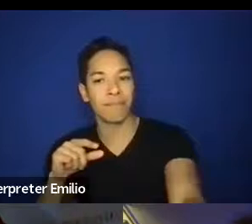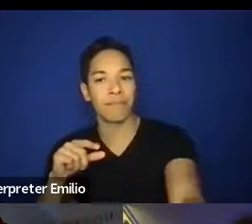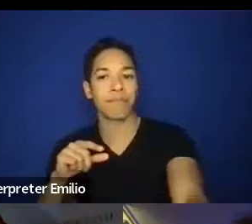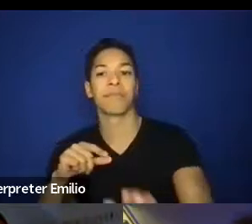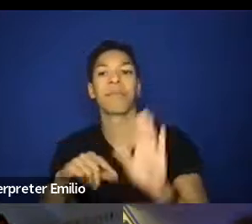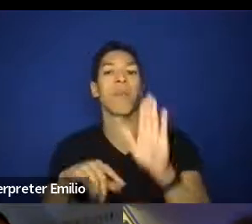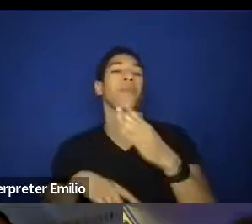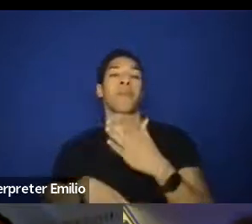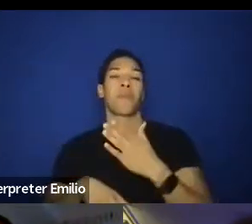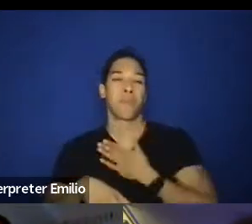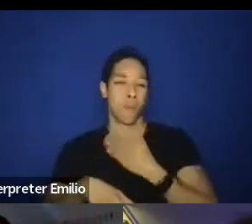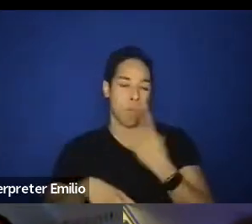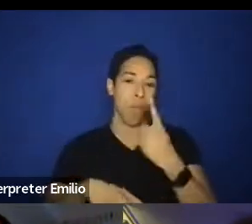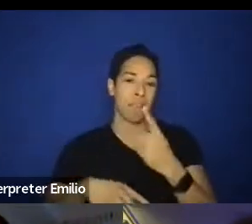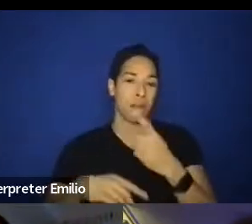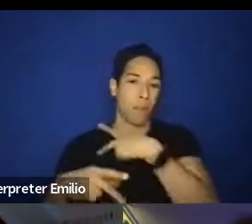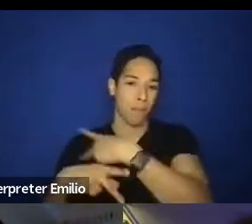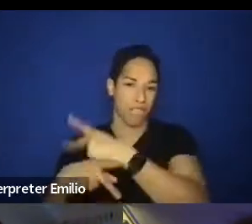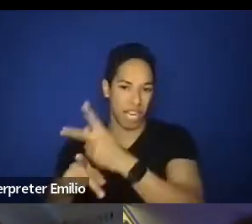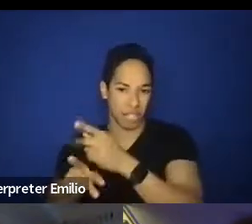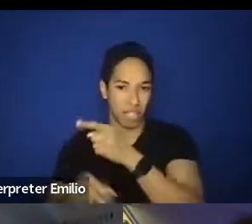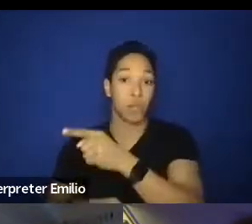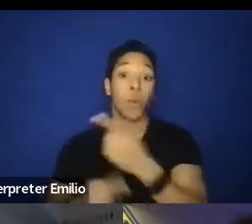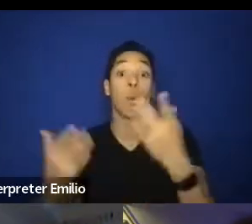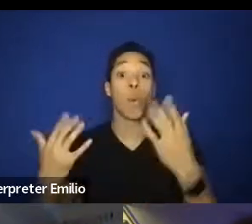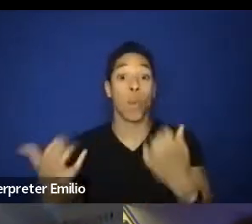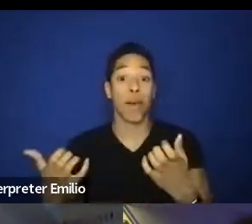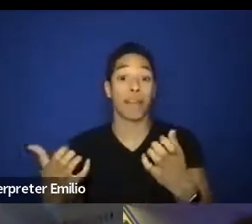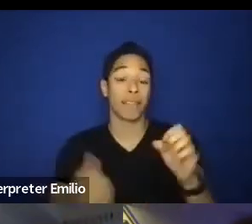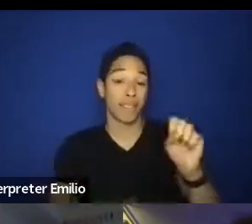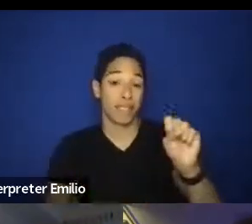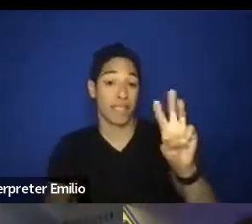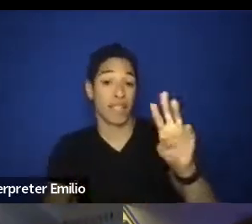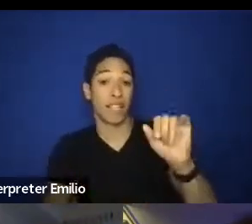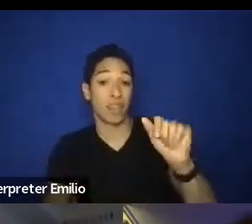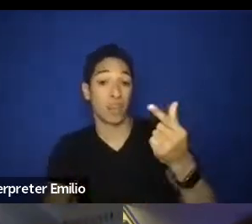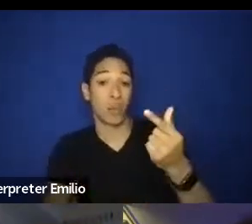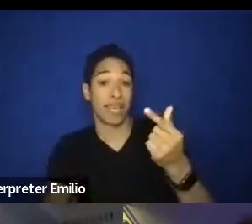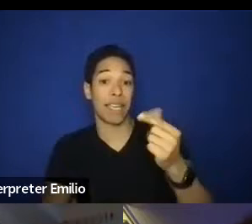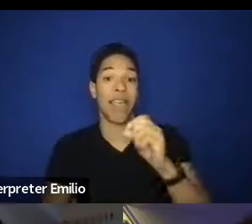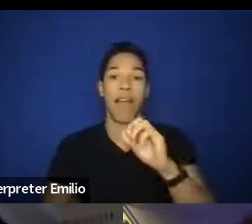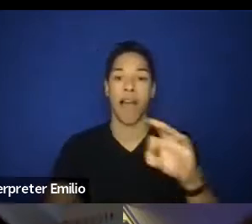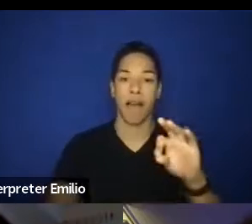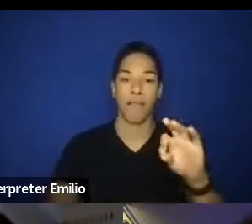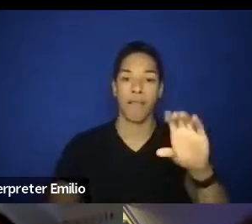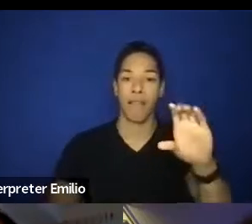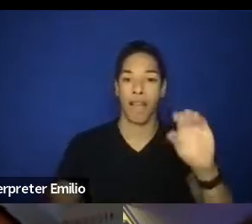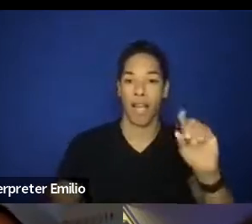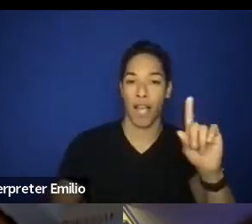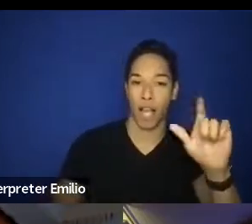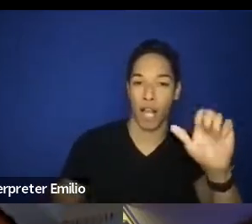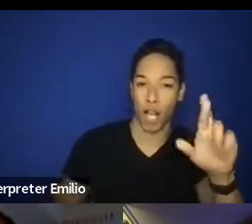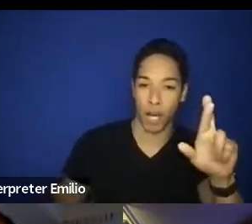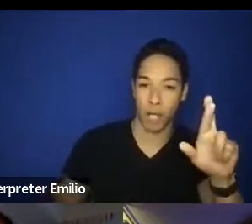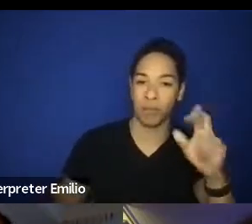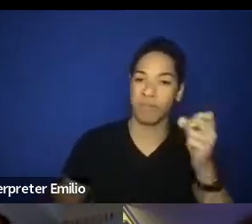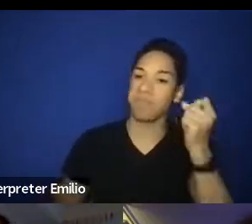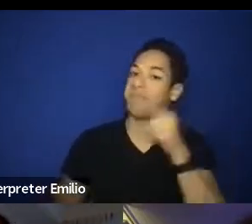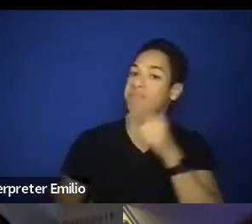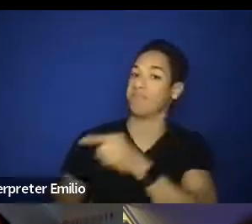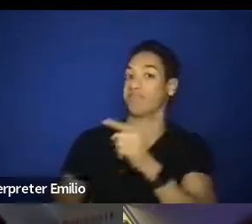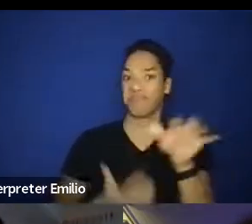production that wanted a swing, but they wanted a swing of color. And they were so confused